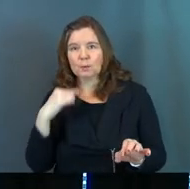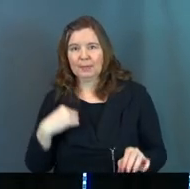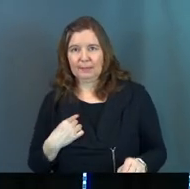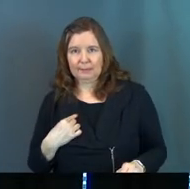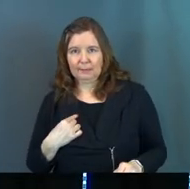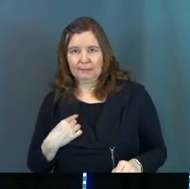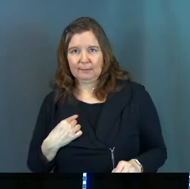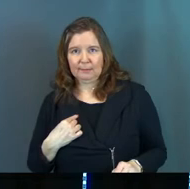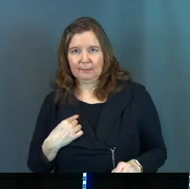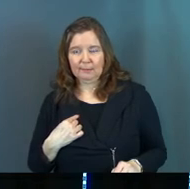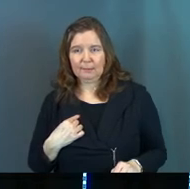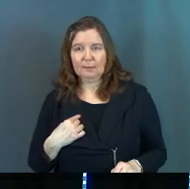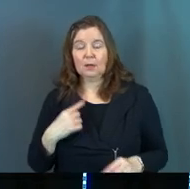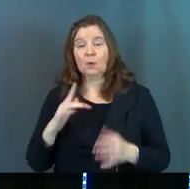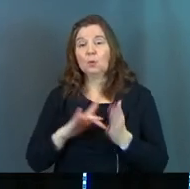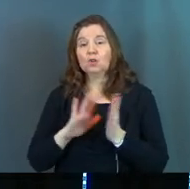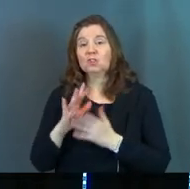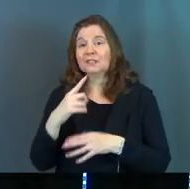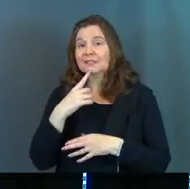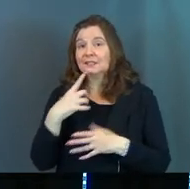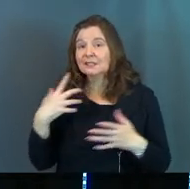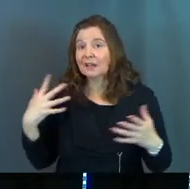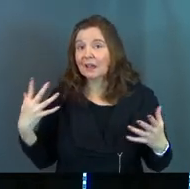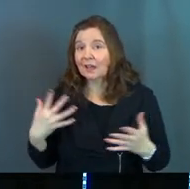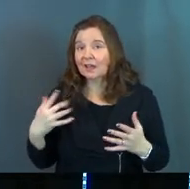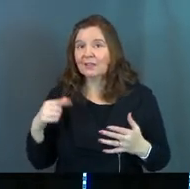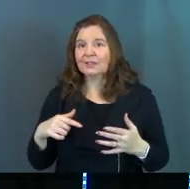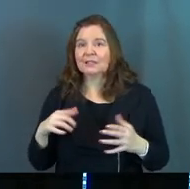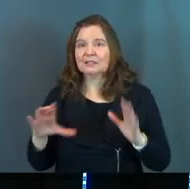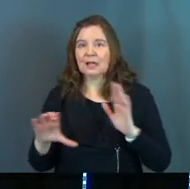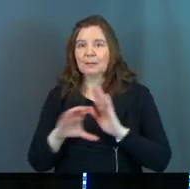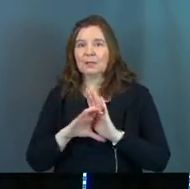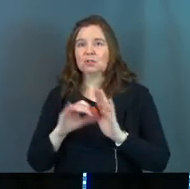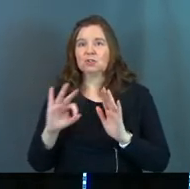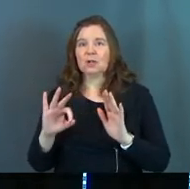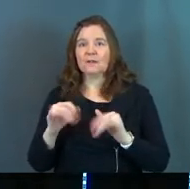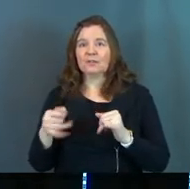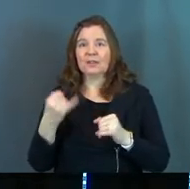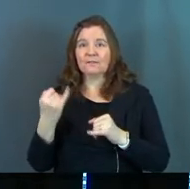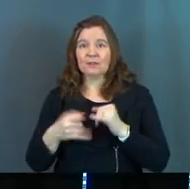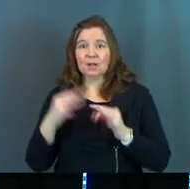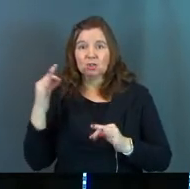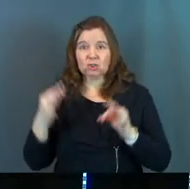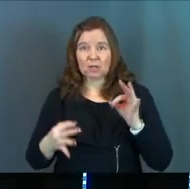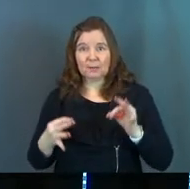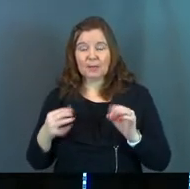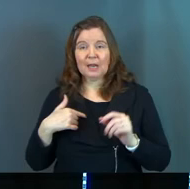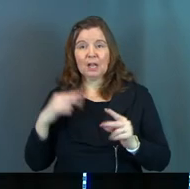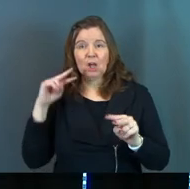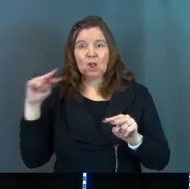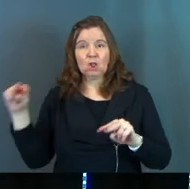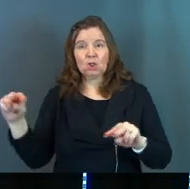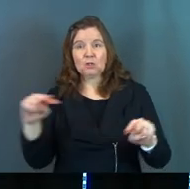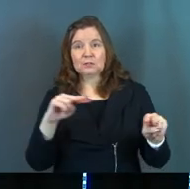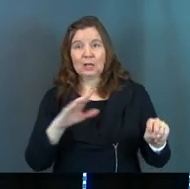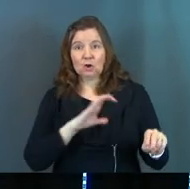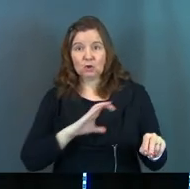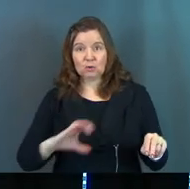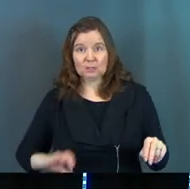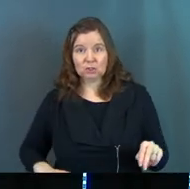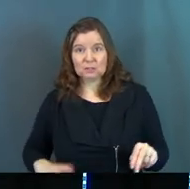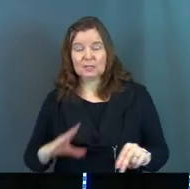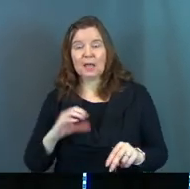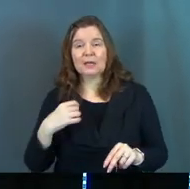to me." And what Jesus is saying there is this is a picture of the final judgment. And he looks out across